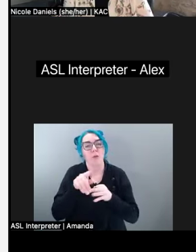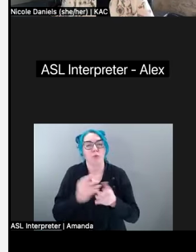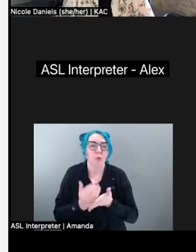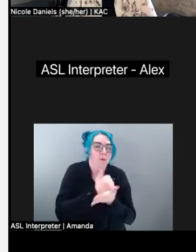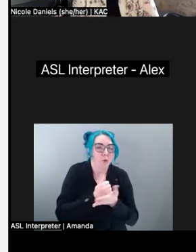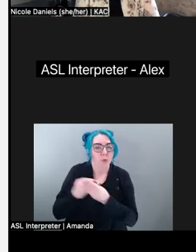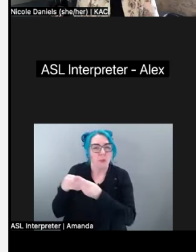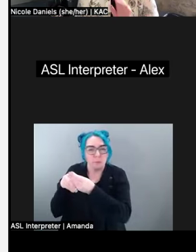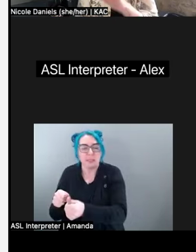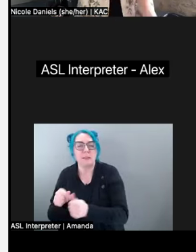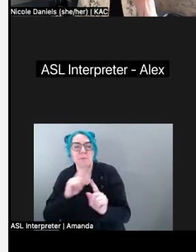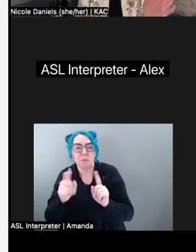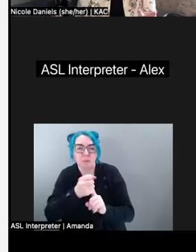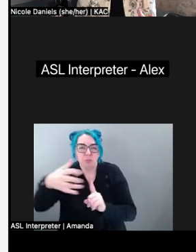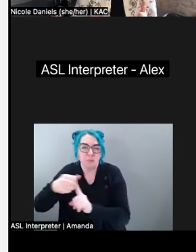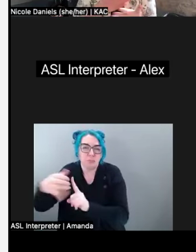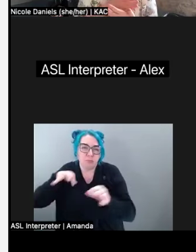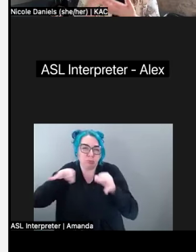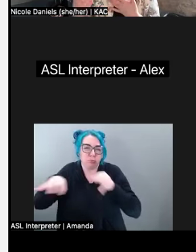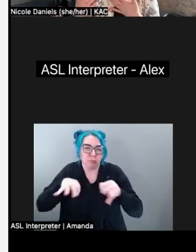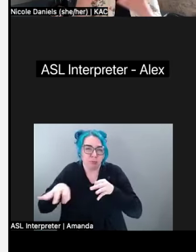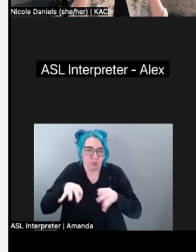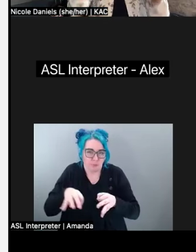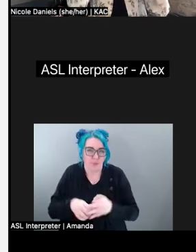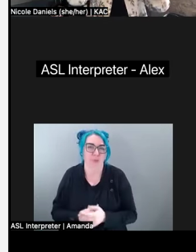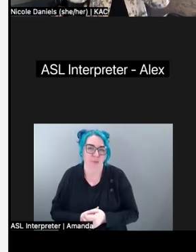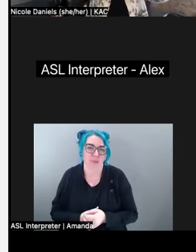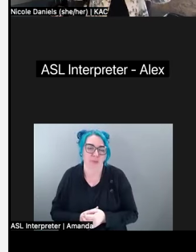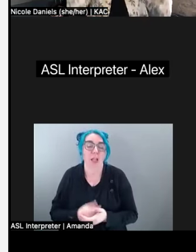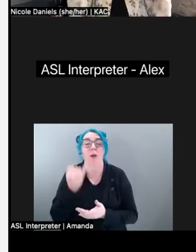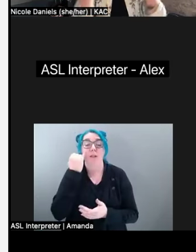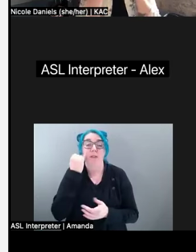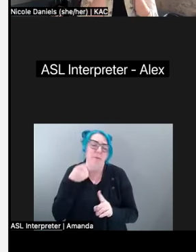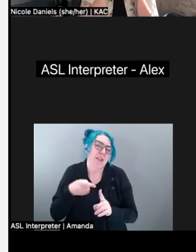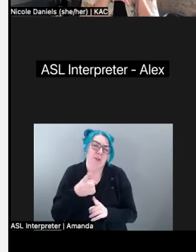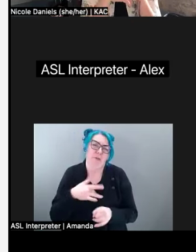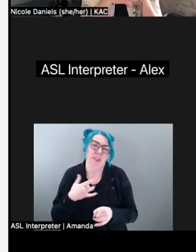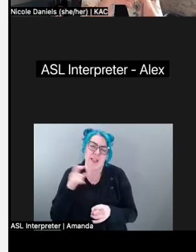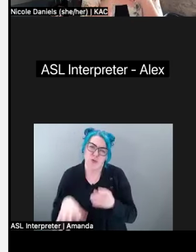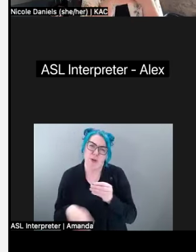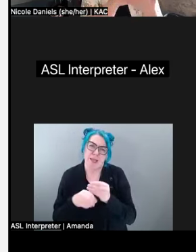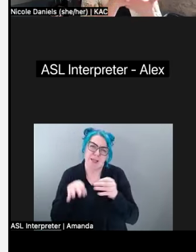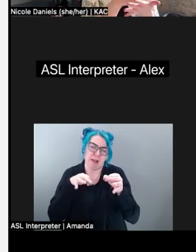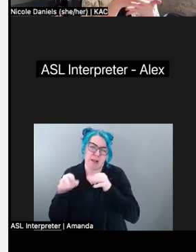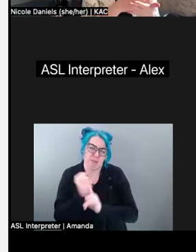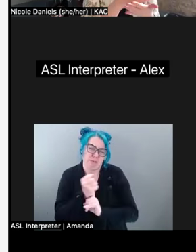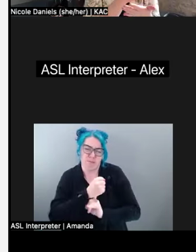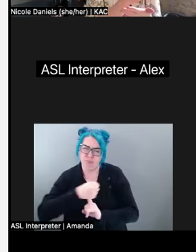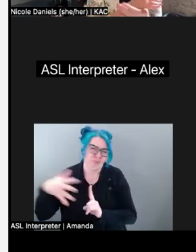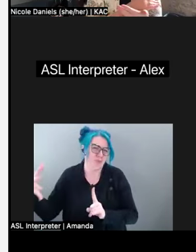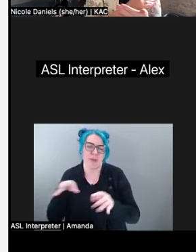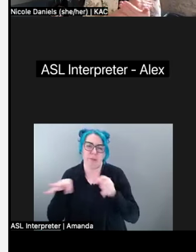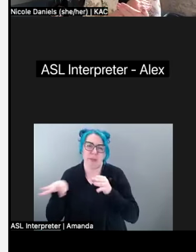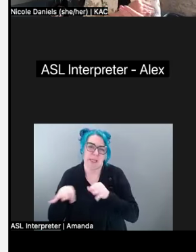there's something significant that you feel the need to comment on. So if you have, if you've received, for example,